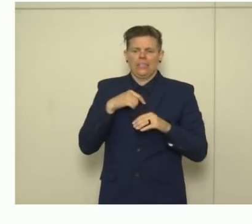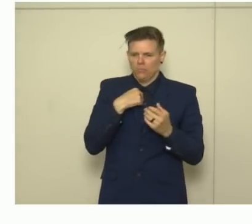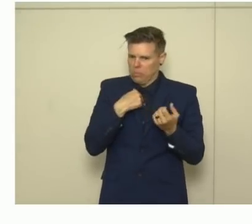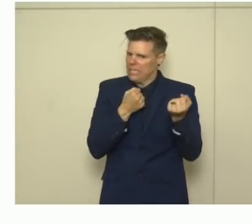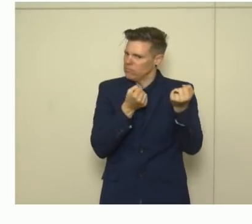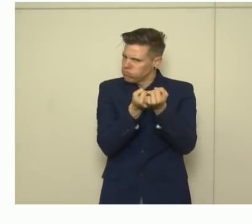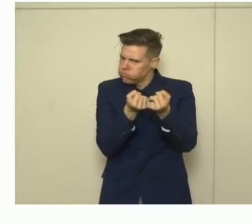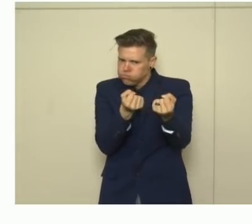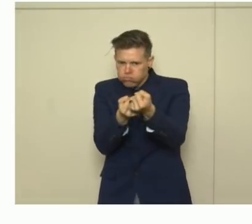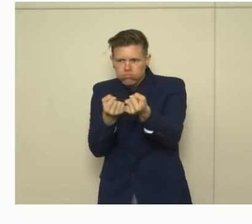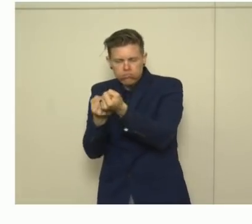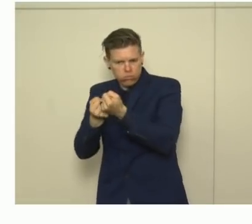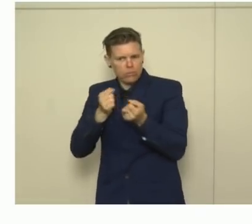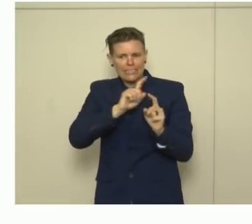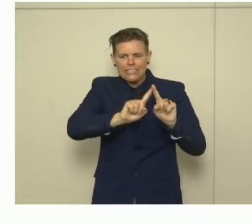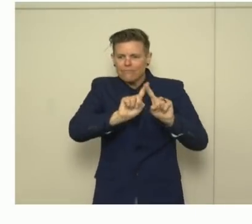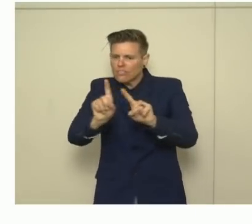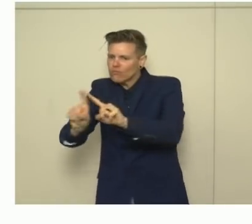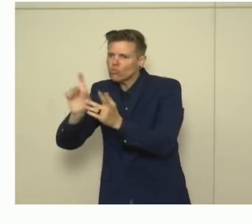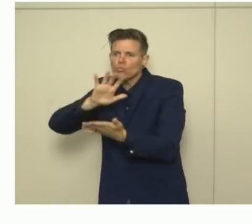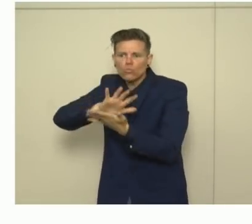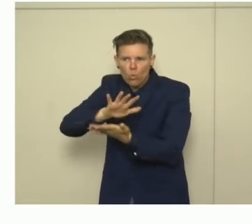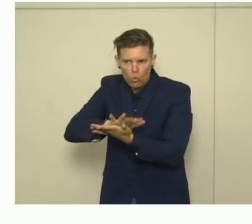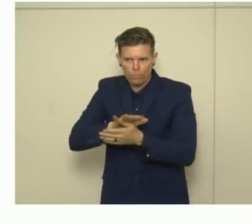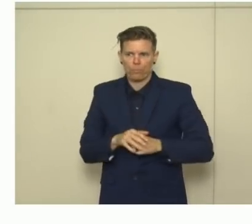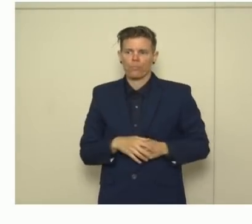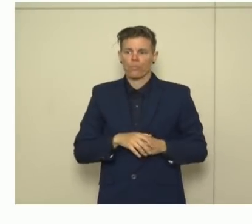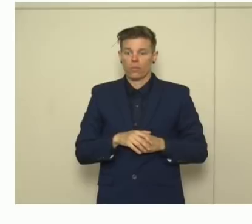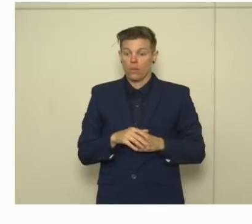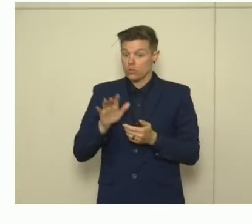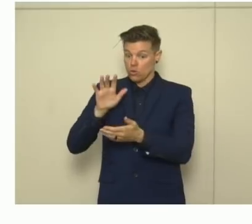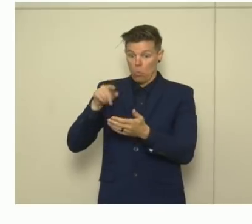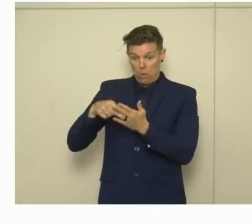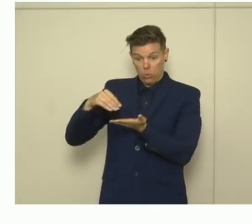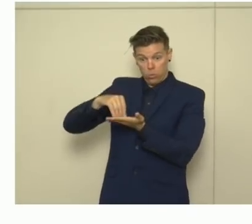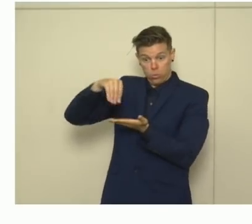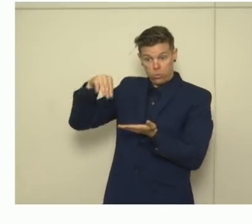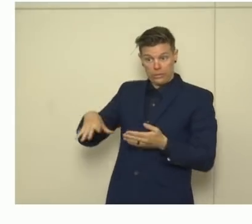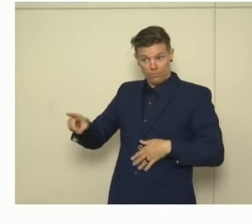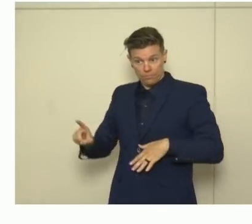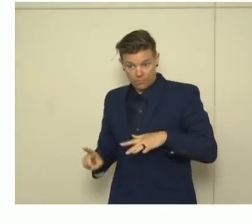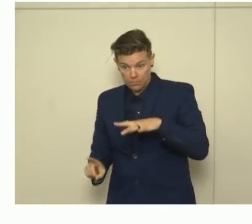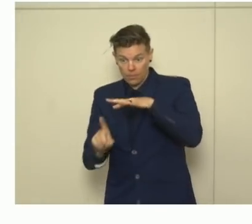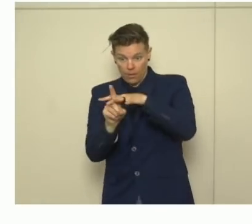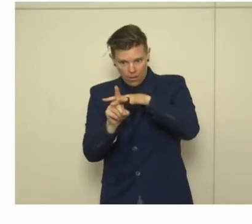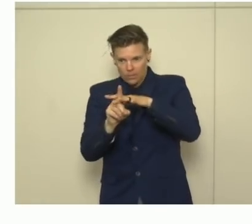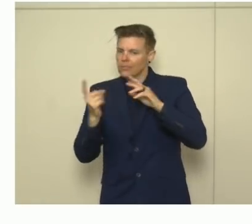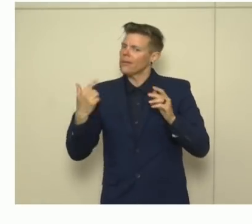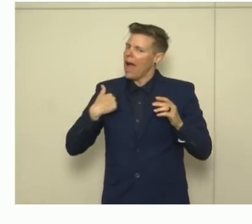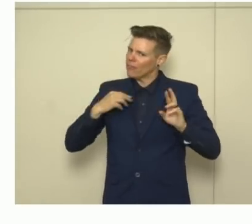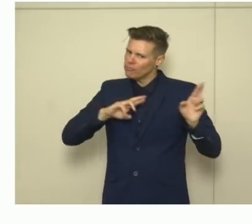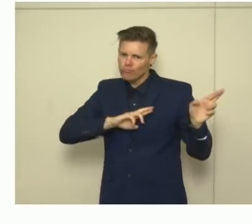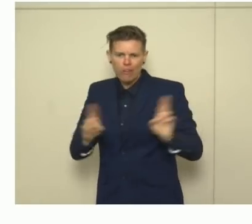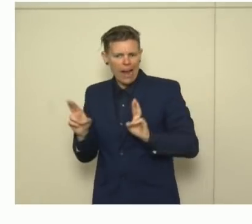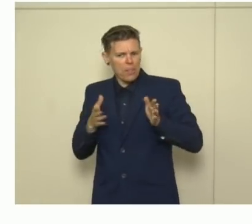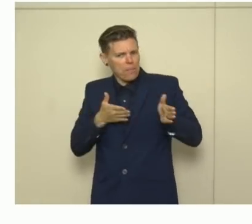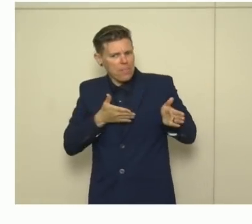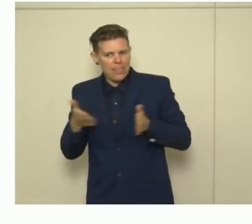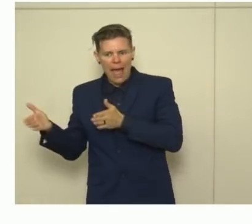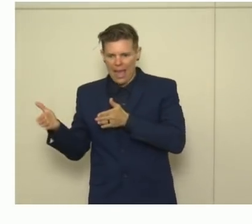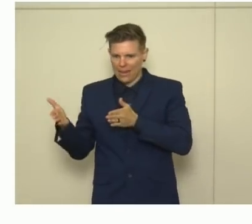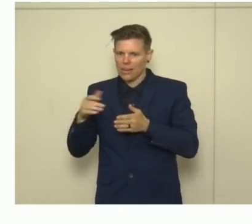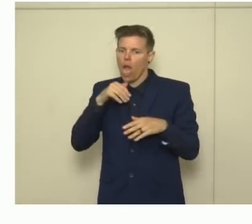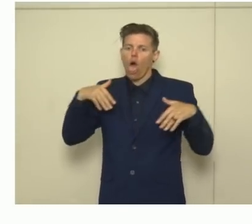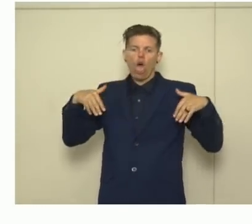way up through when they start bringing students back to make sure they have an approved plan. We've been working in partnership with our Department of Homeland Security and